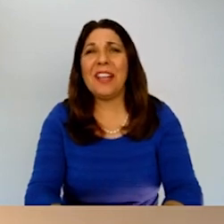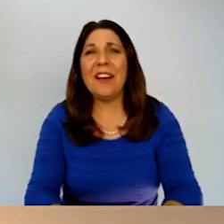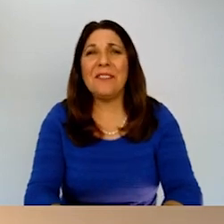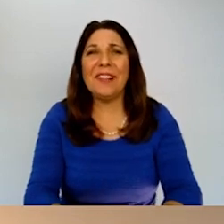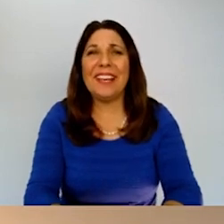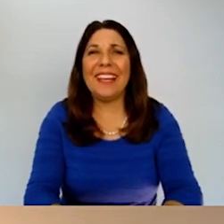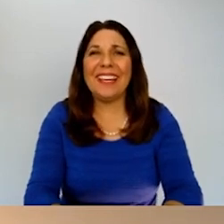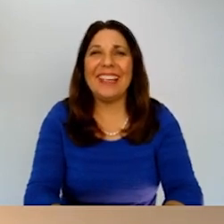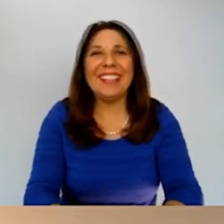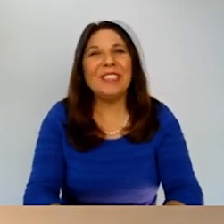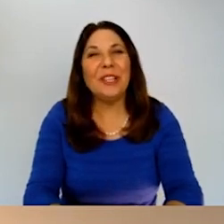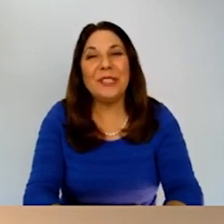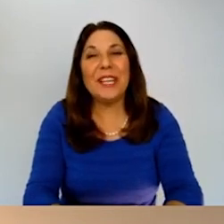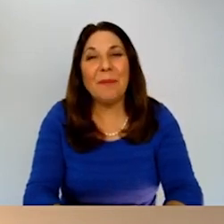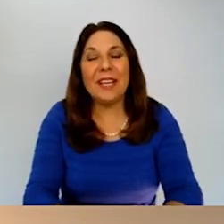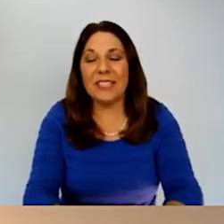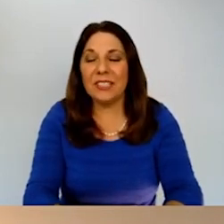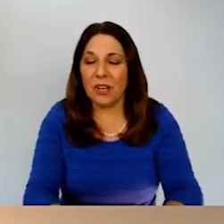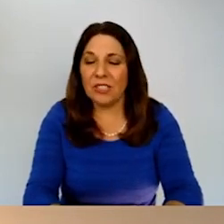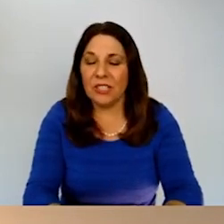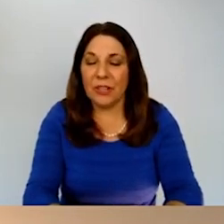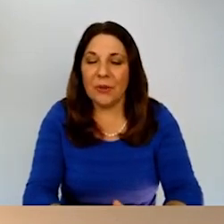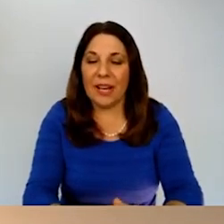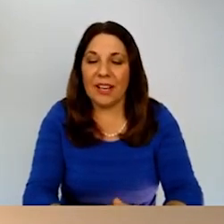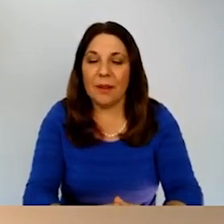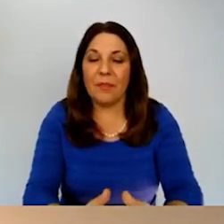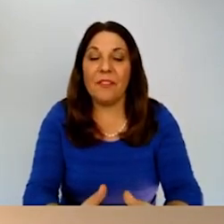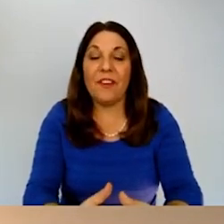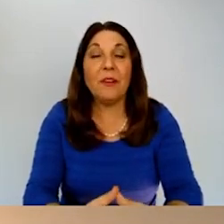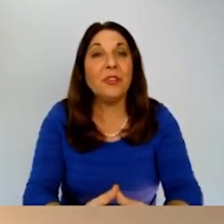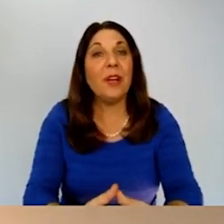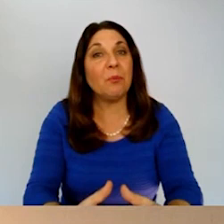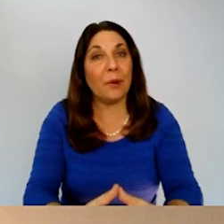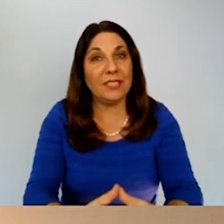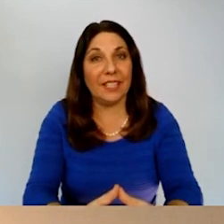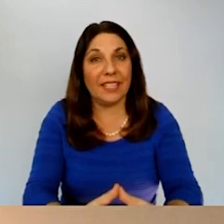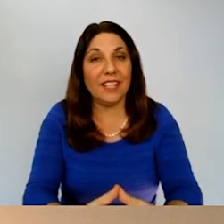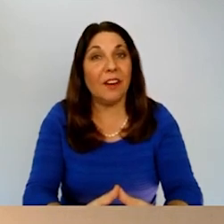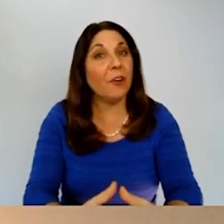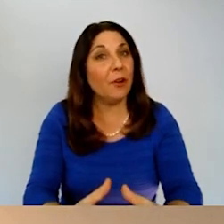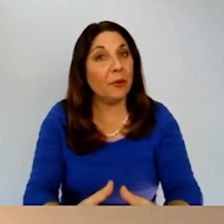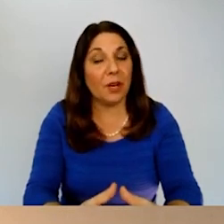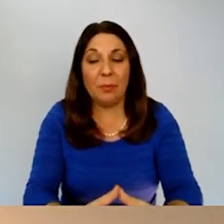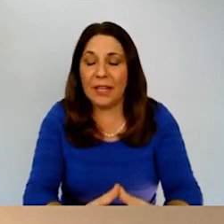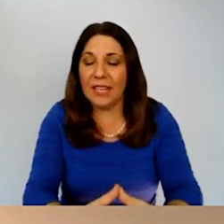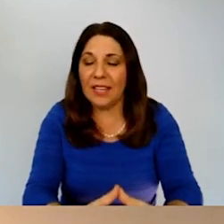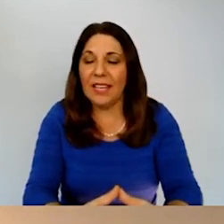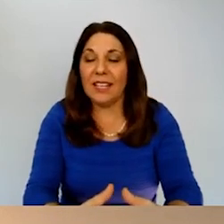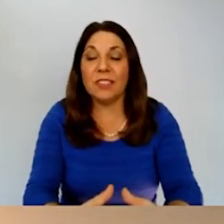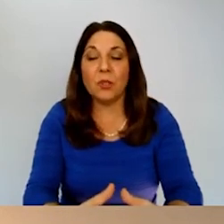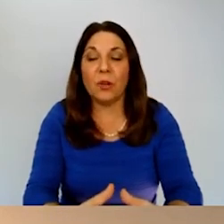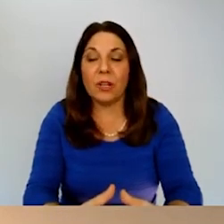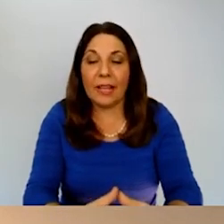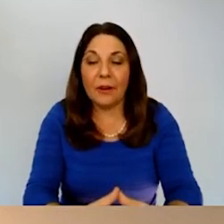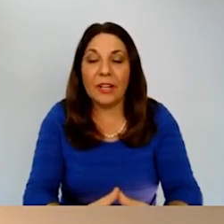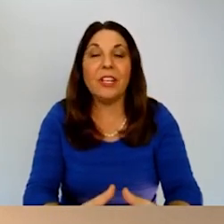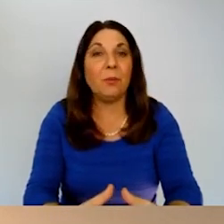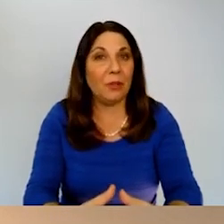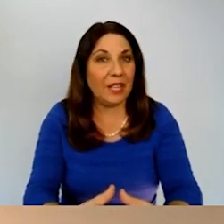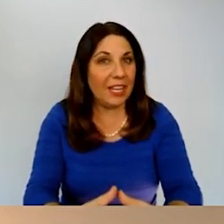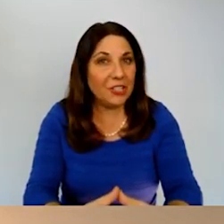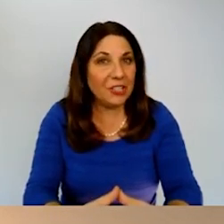how lovely. So Debby is also the founder and president of her own company. It is called